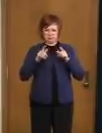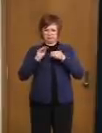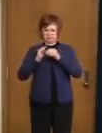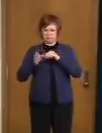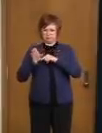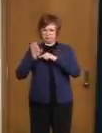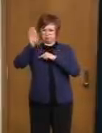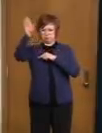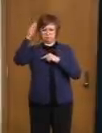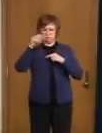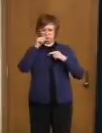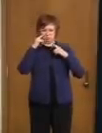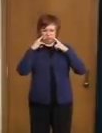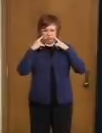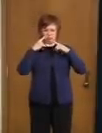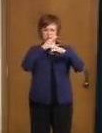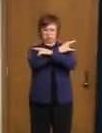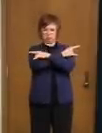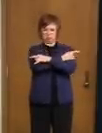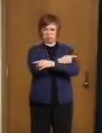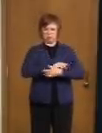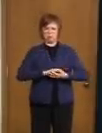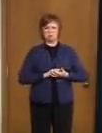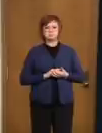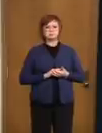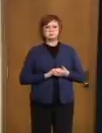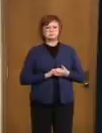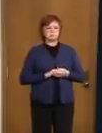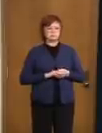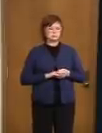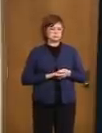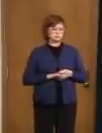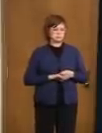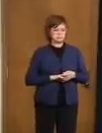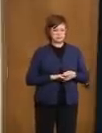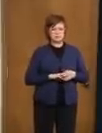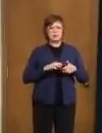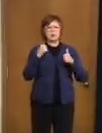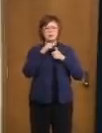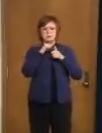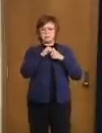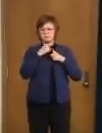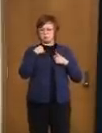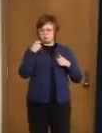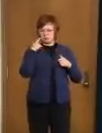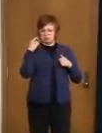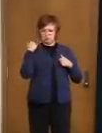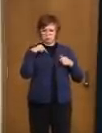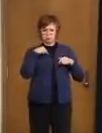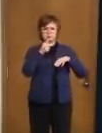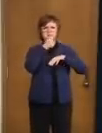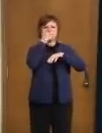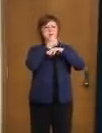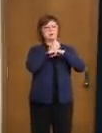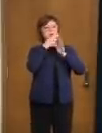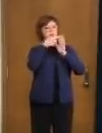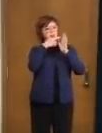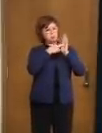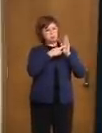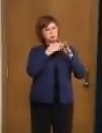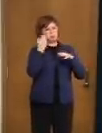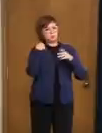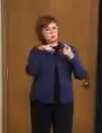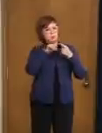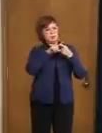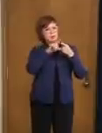getting worse? The restrictions that we had in place, I believe we brought them in December 12th, if memory serves me correctly. We were,